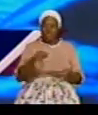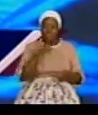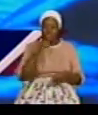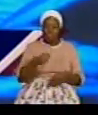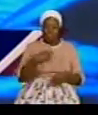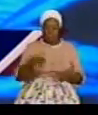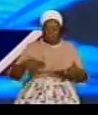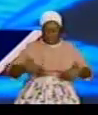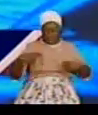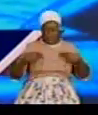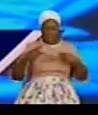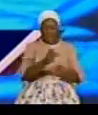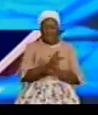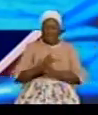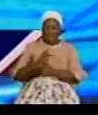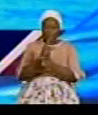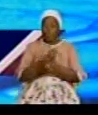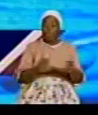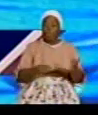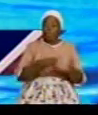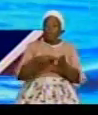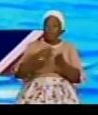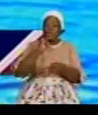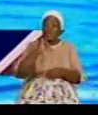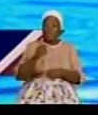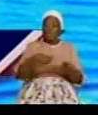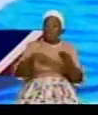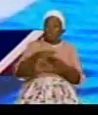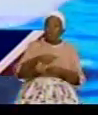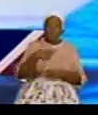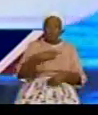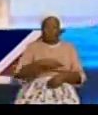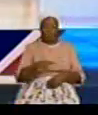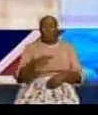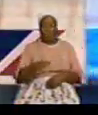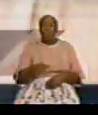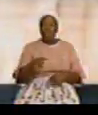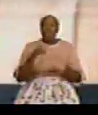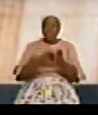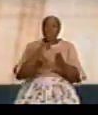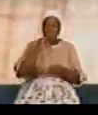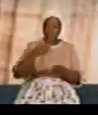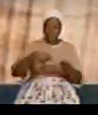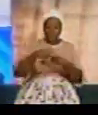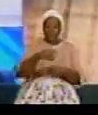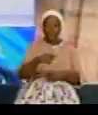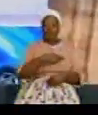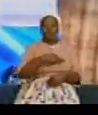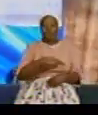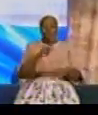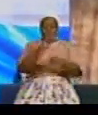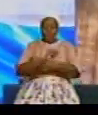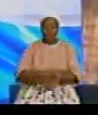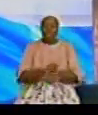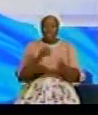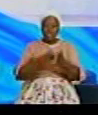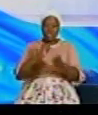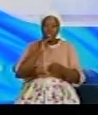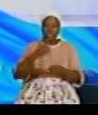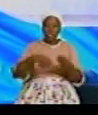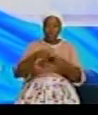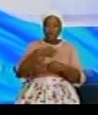health care. This is about religion. It's about tradition. It's about